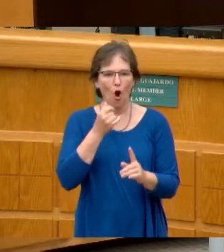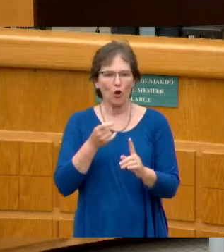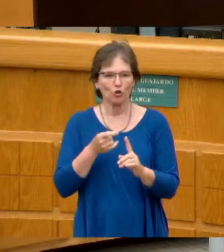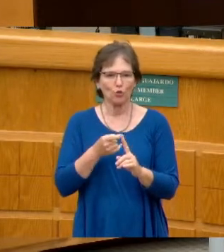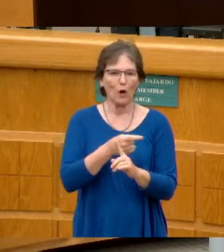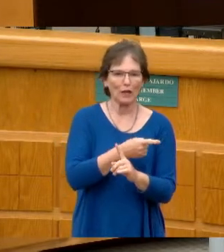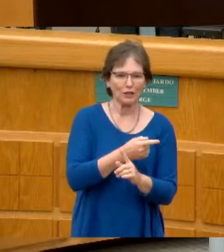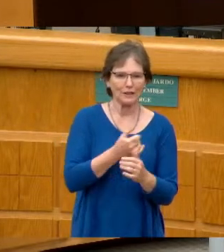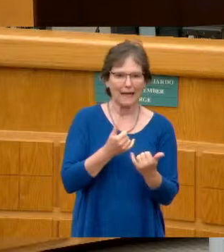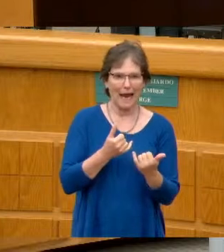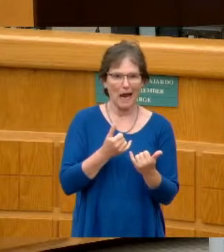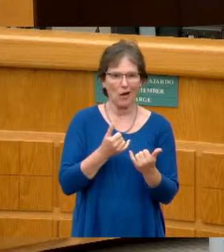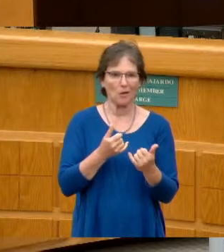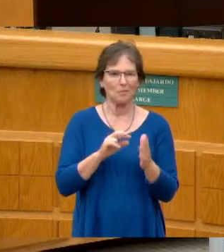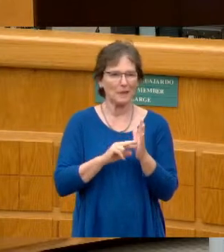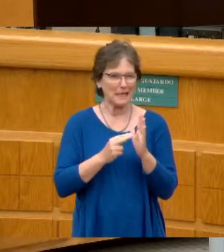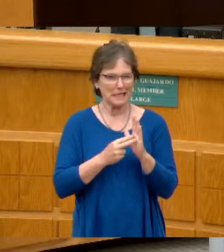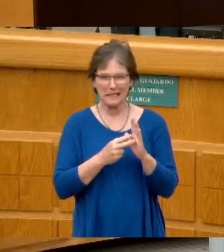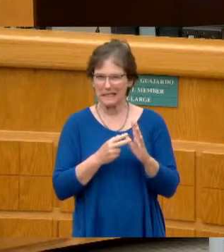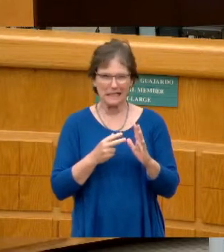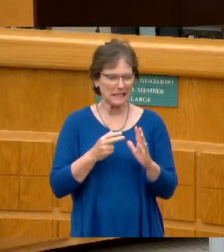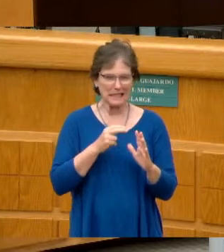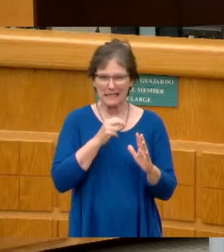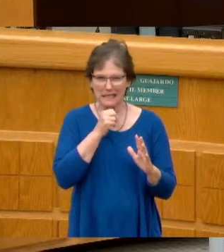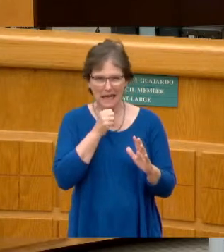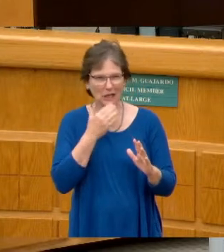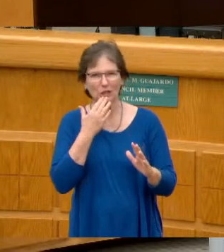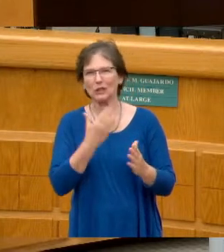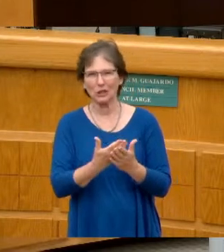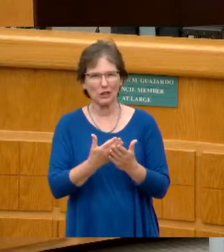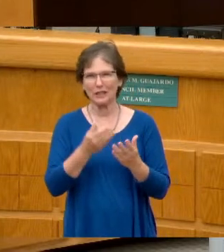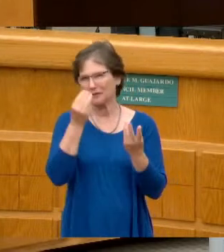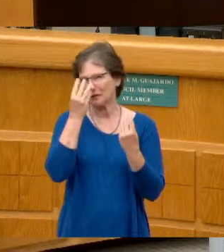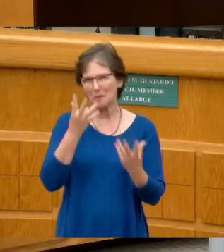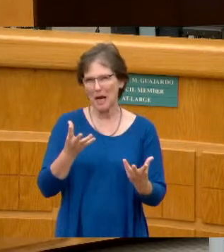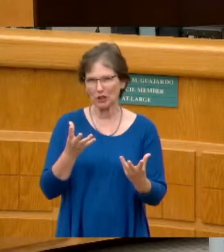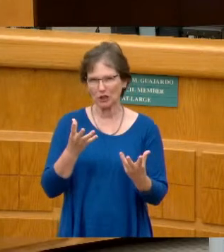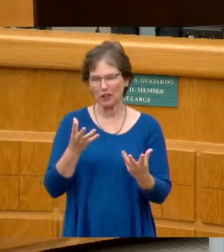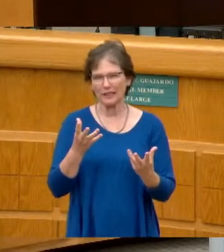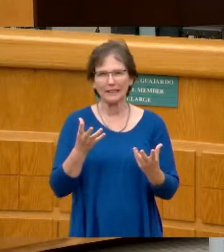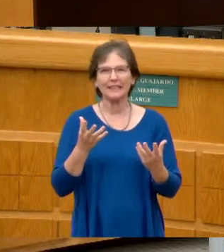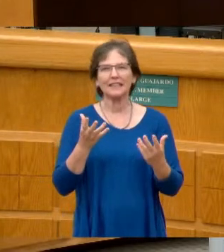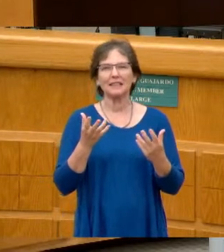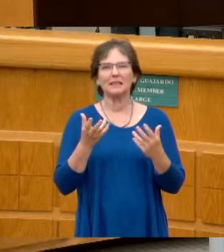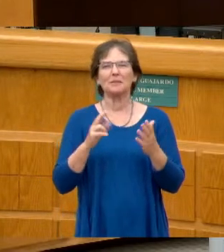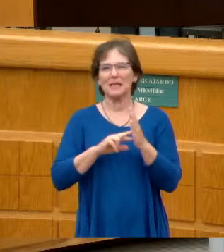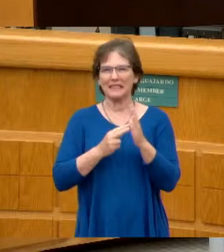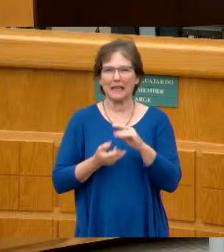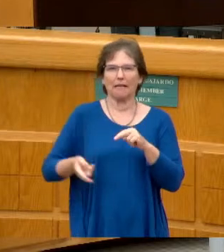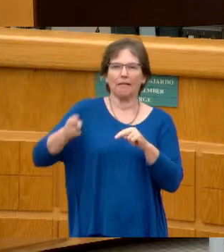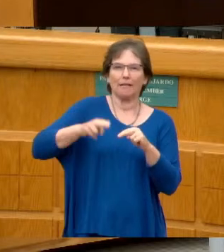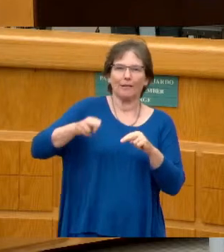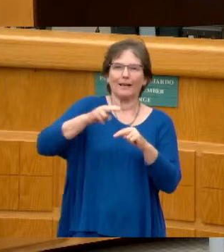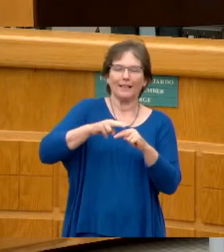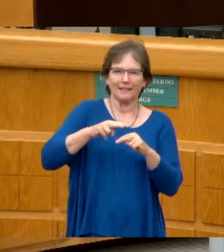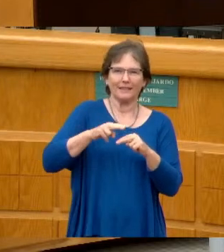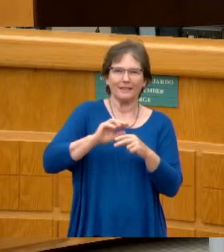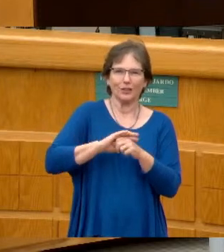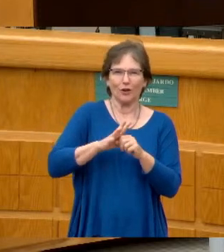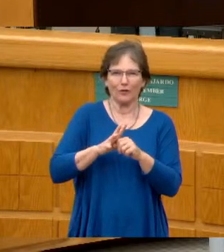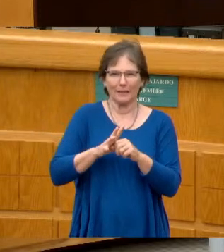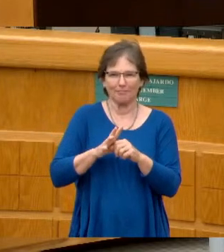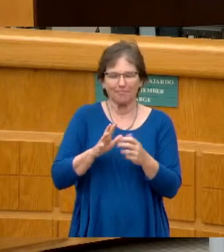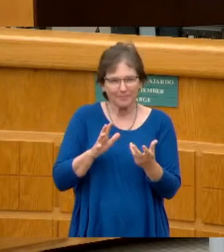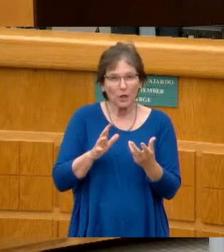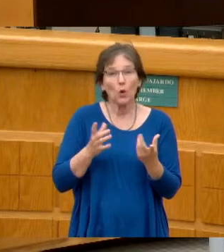us some updated information from the Health District, and Dr. Bird will